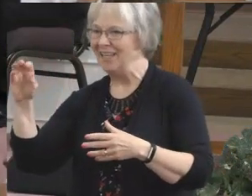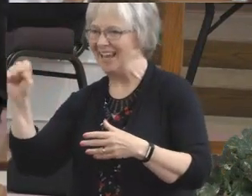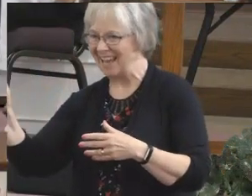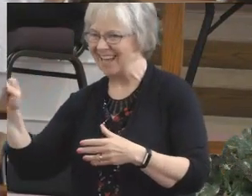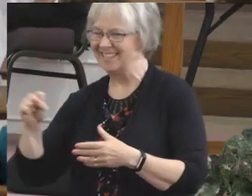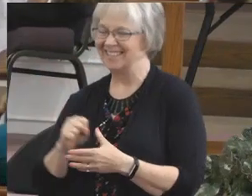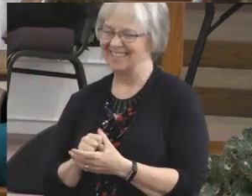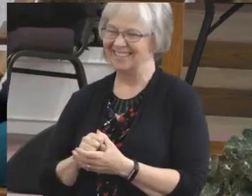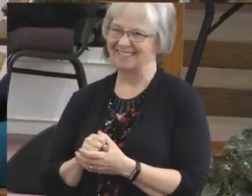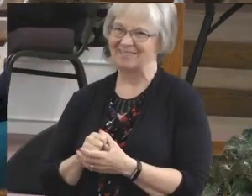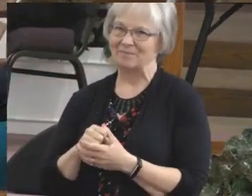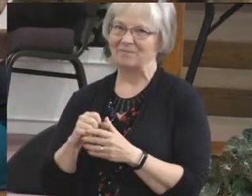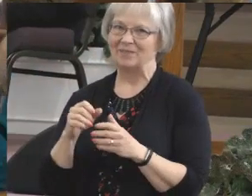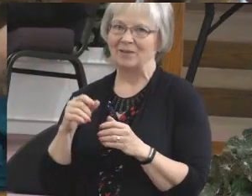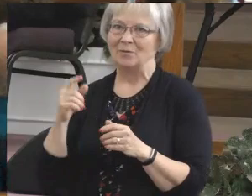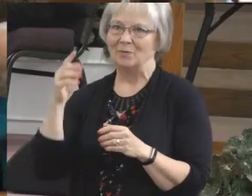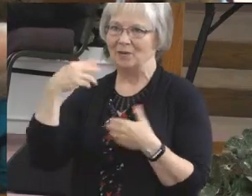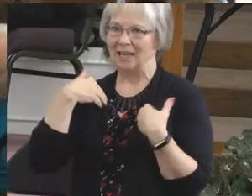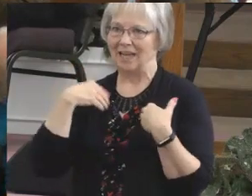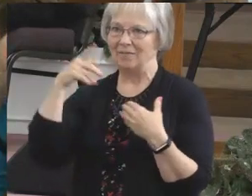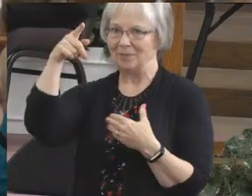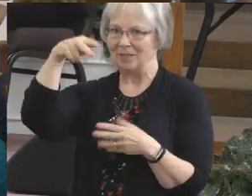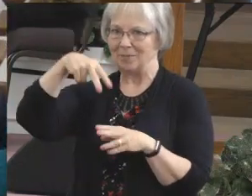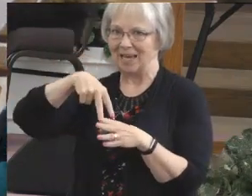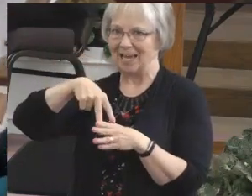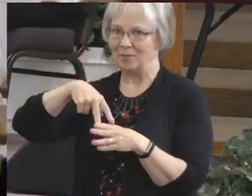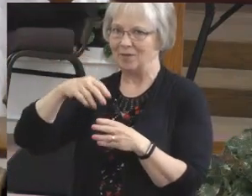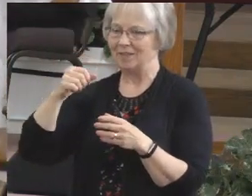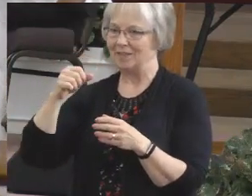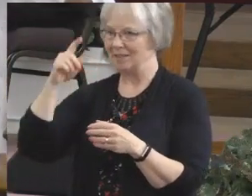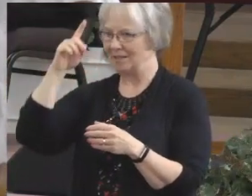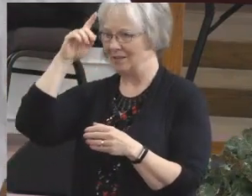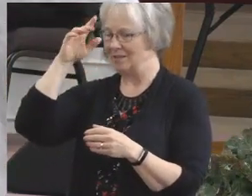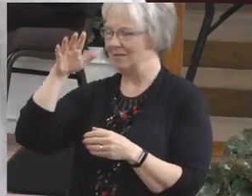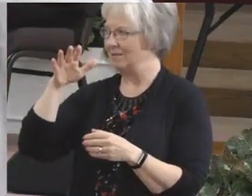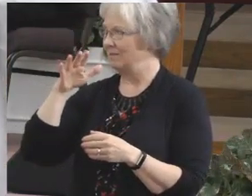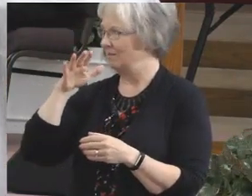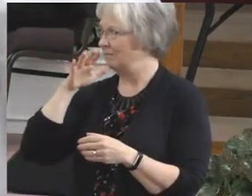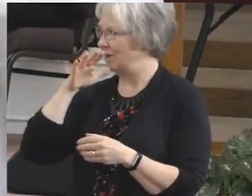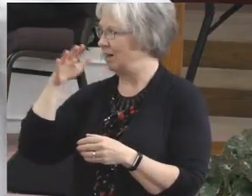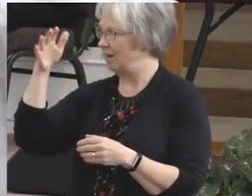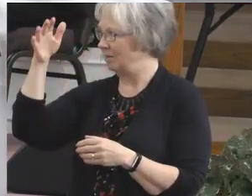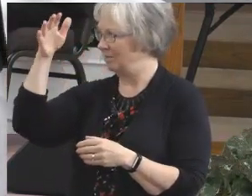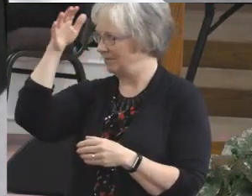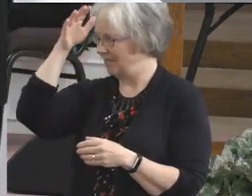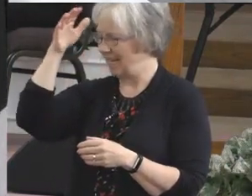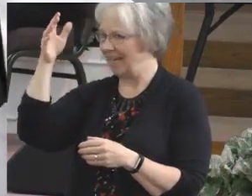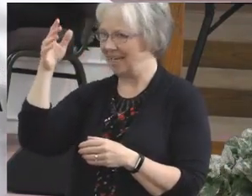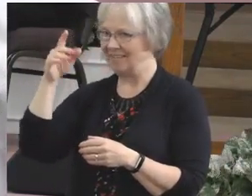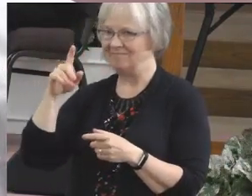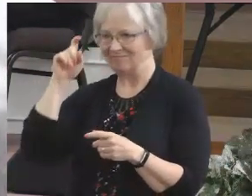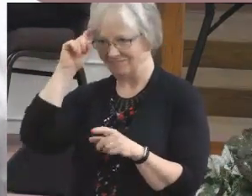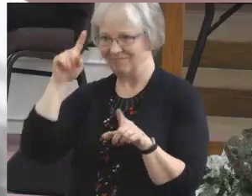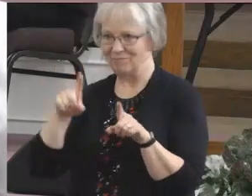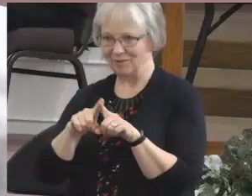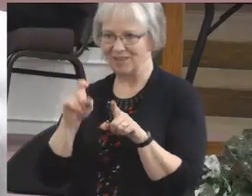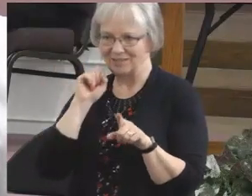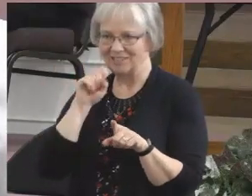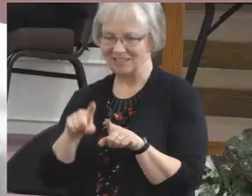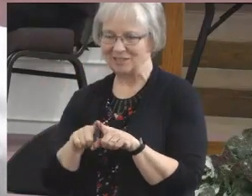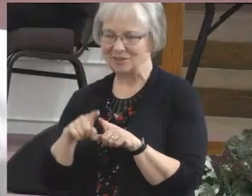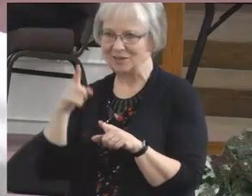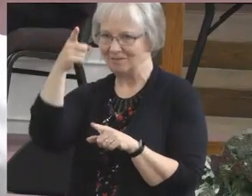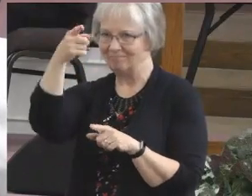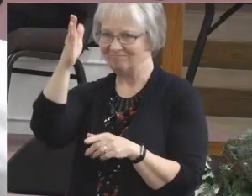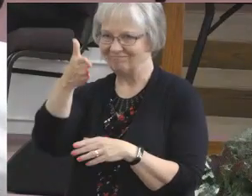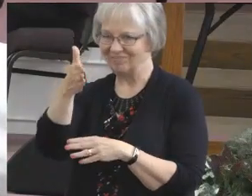All right, we'll have him at the back along with mom and dad and his brother and sister. After the service, you'll want to come by and congratulate him and welcome him